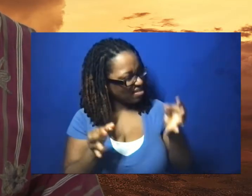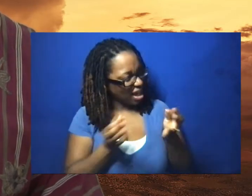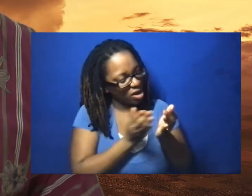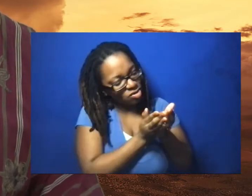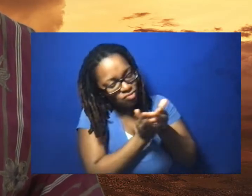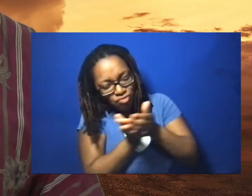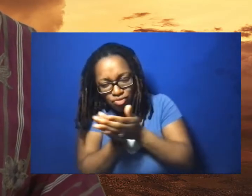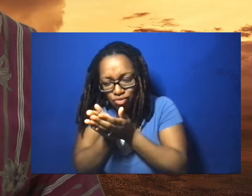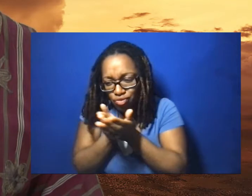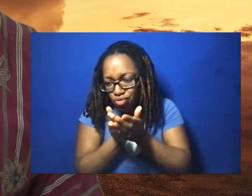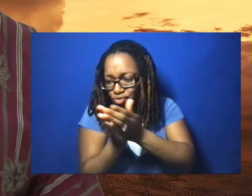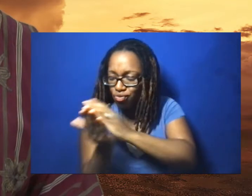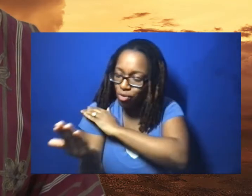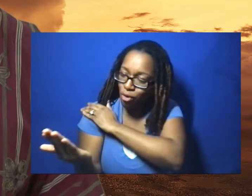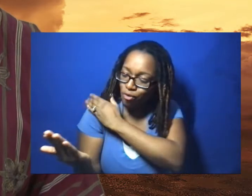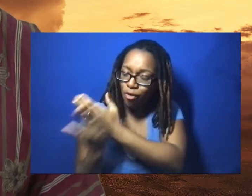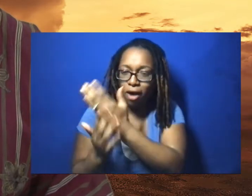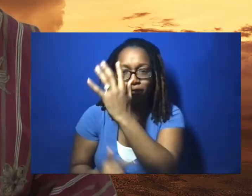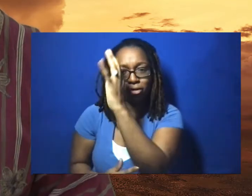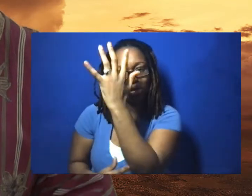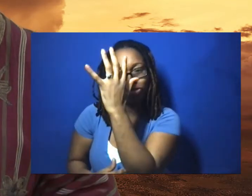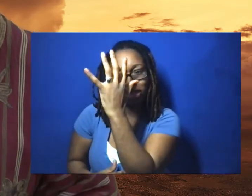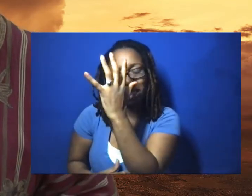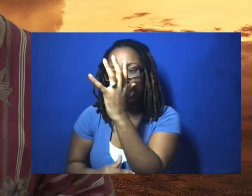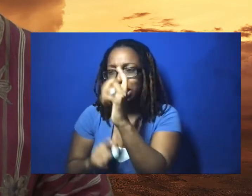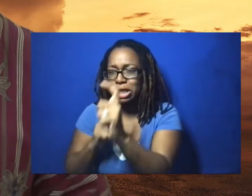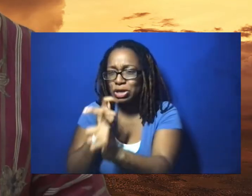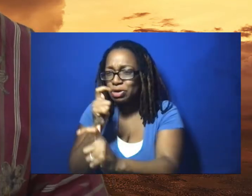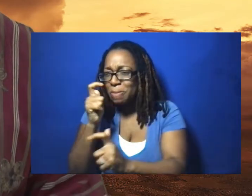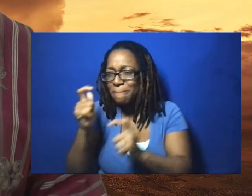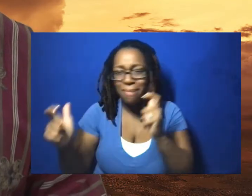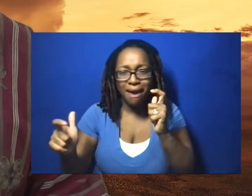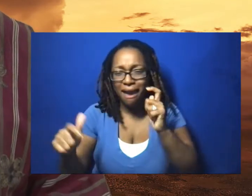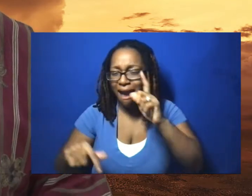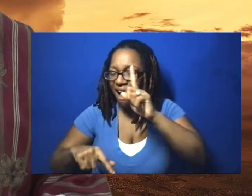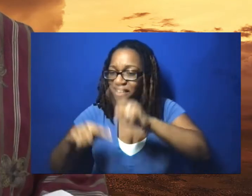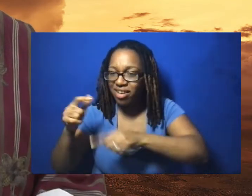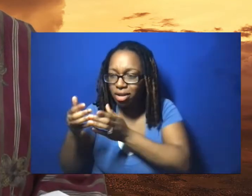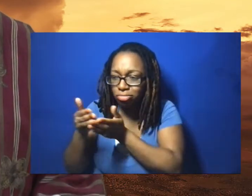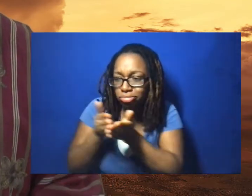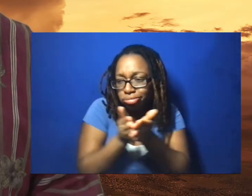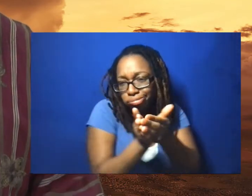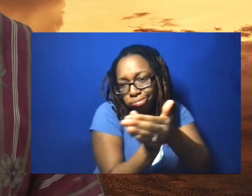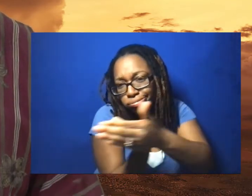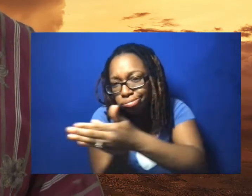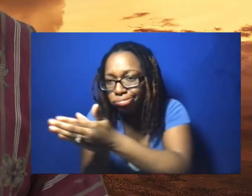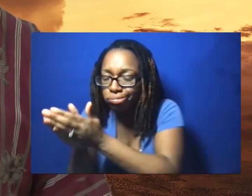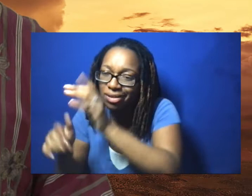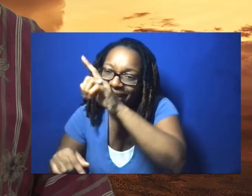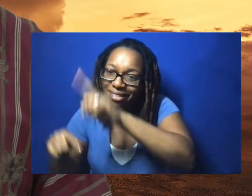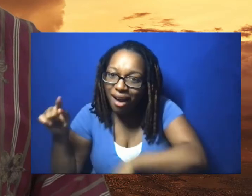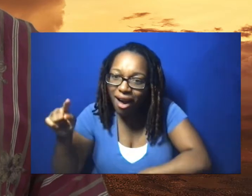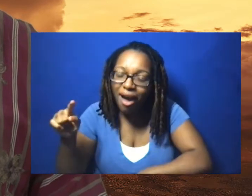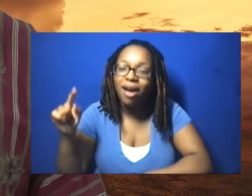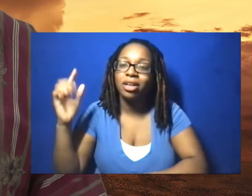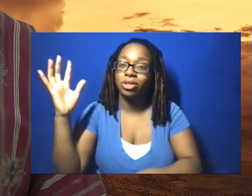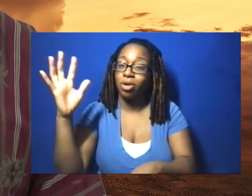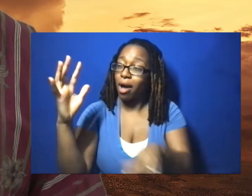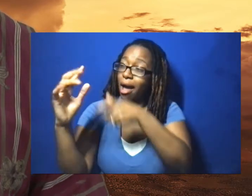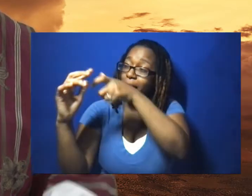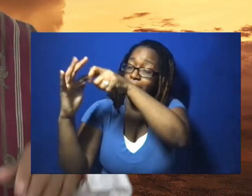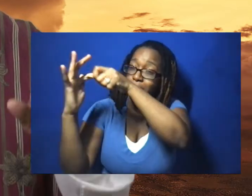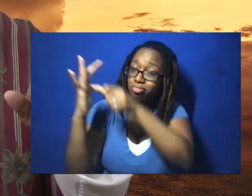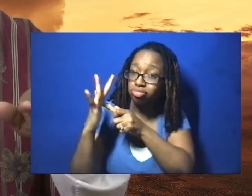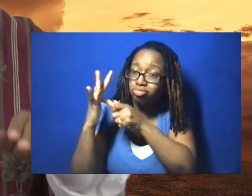upon a tree. The tree was so wide, I could not get around it. I pulled on the branches. Leaves fell from